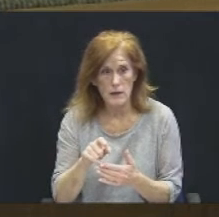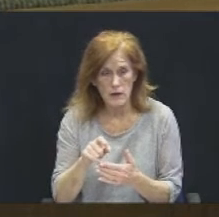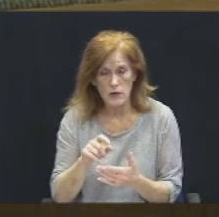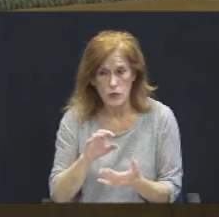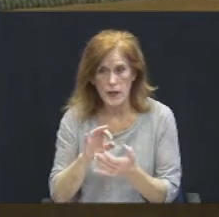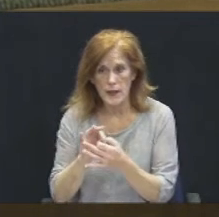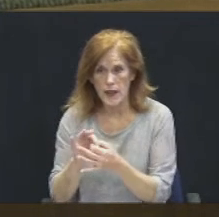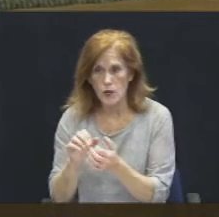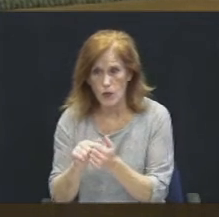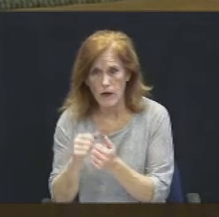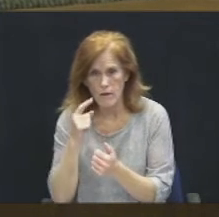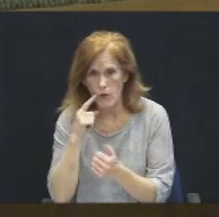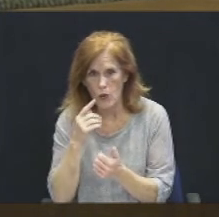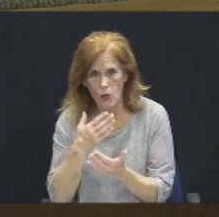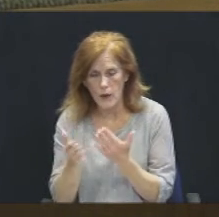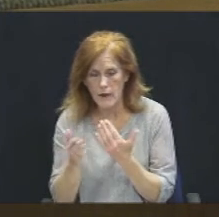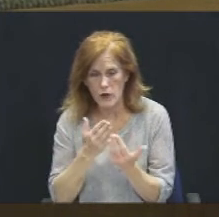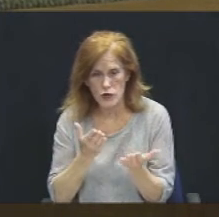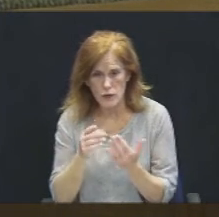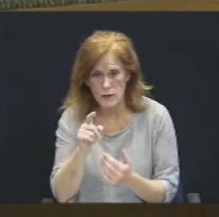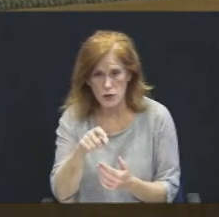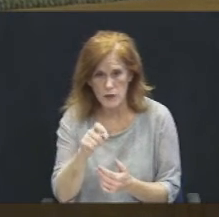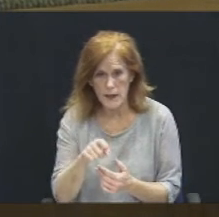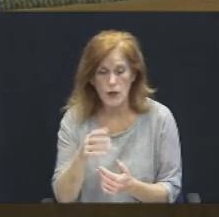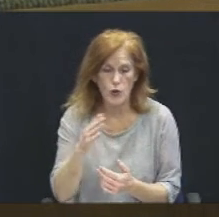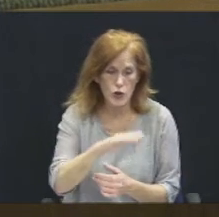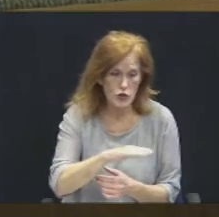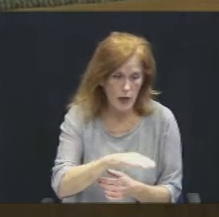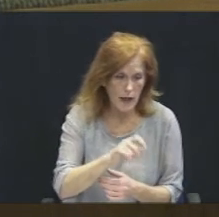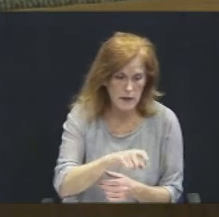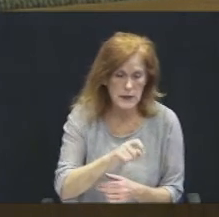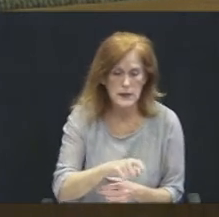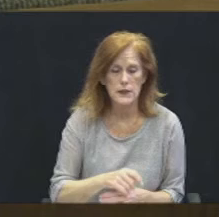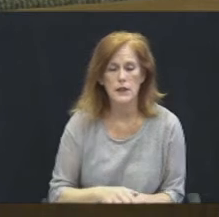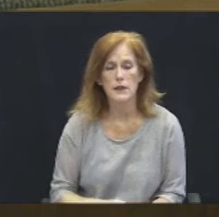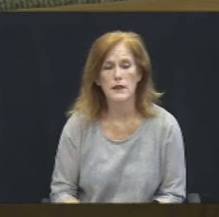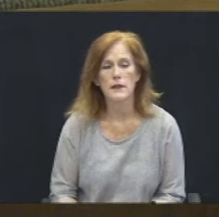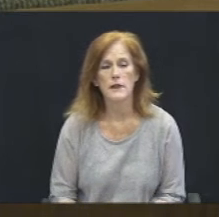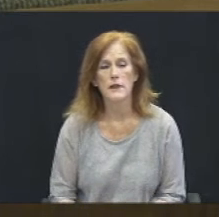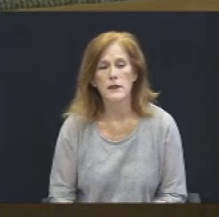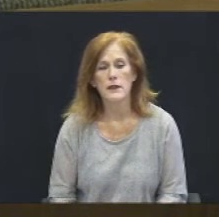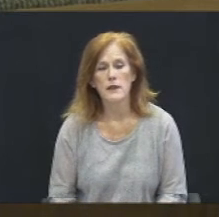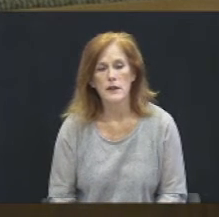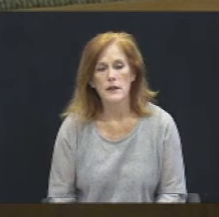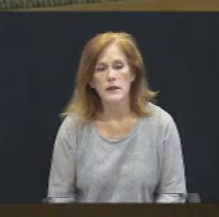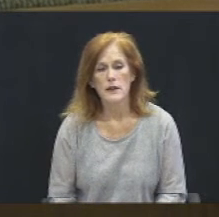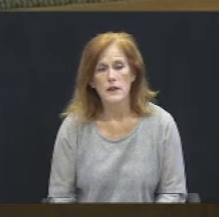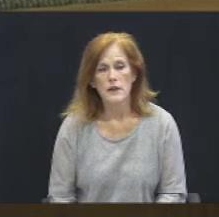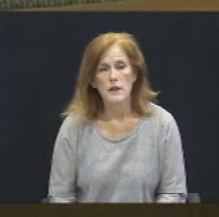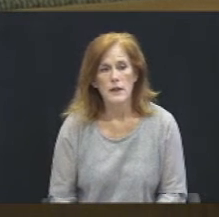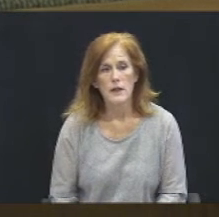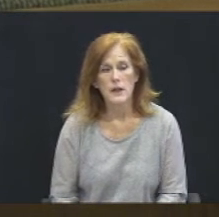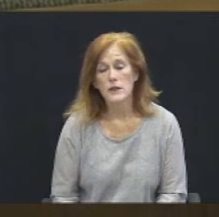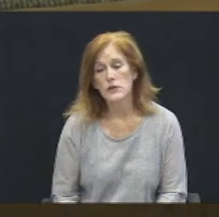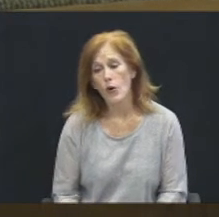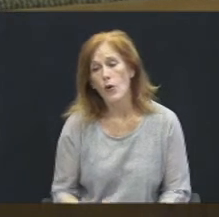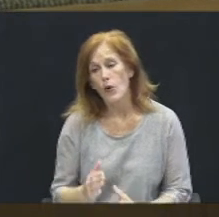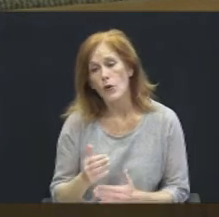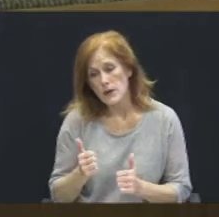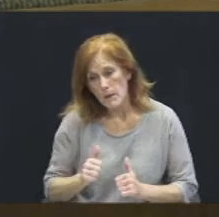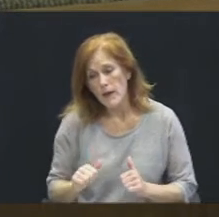terms of what, you know, what kind of services your child or you need. So there's efforts going